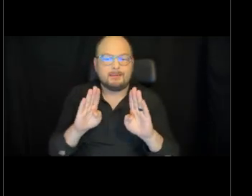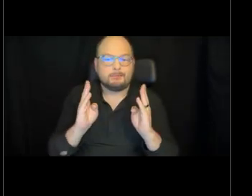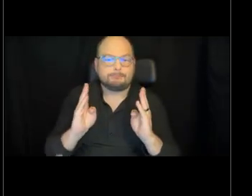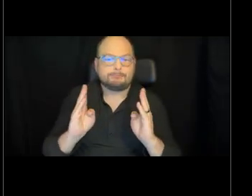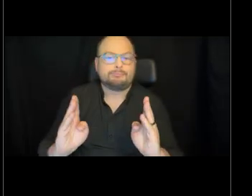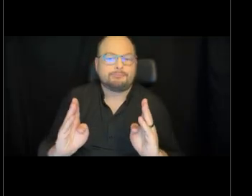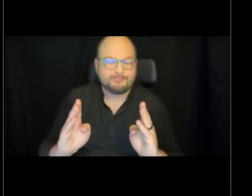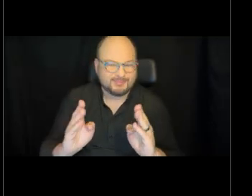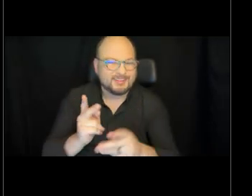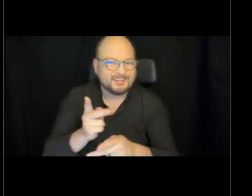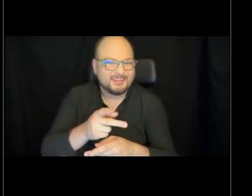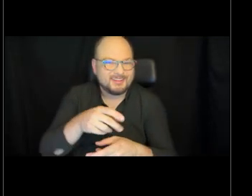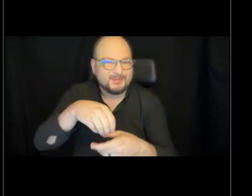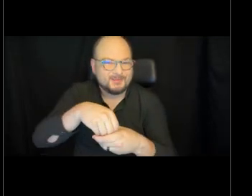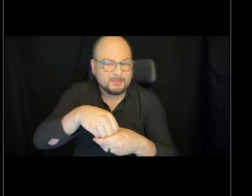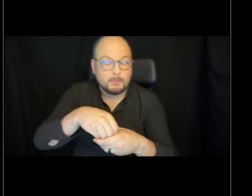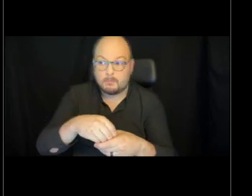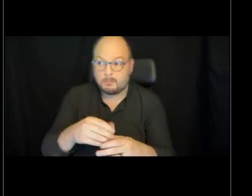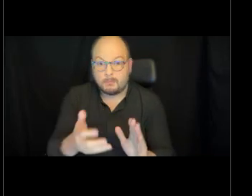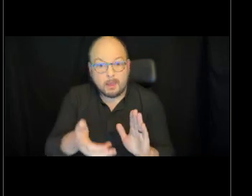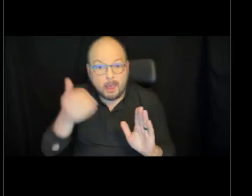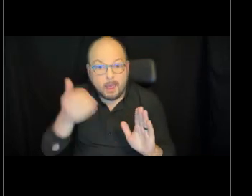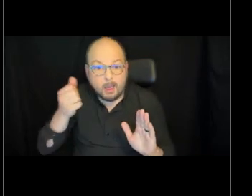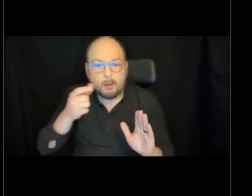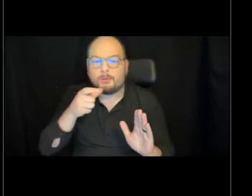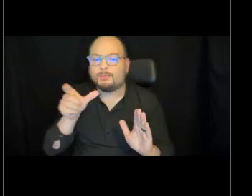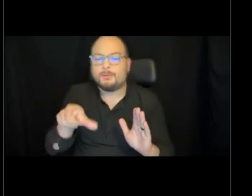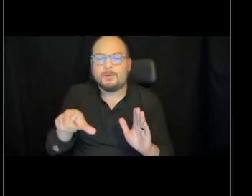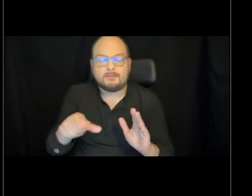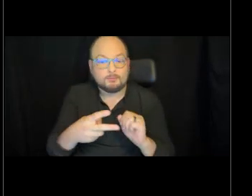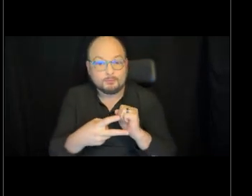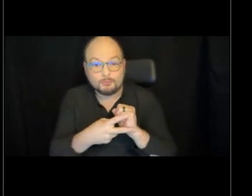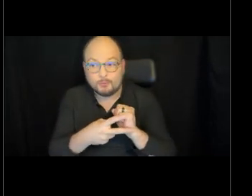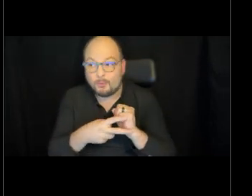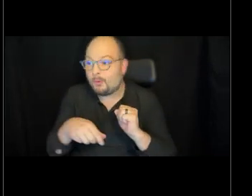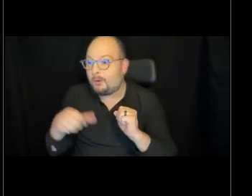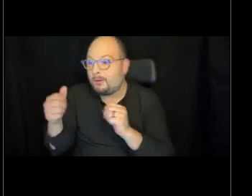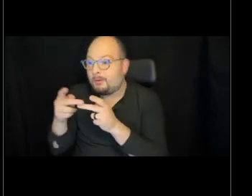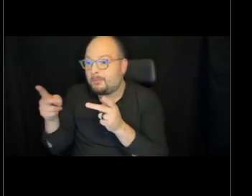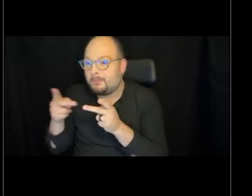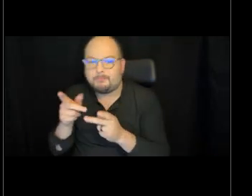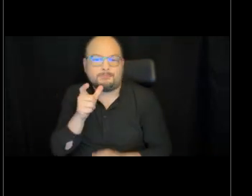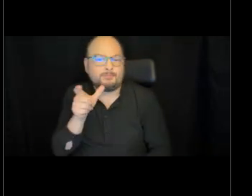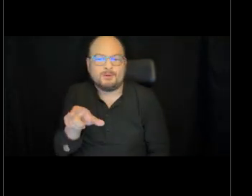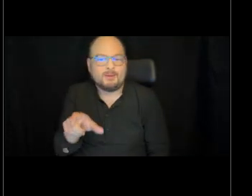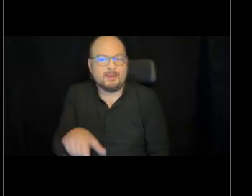cabinet has to be removed or stored at another location.